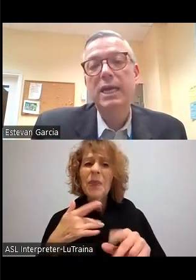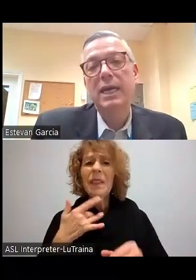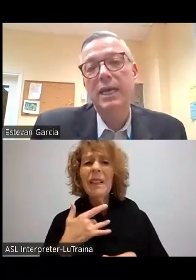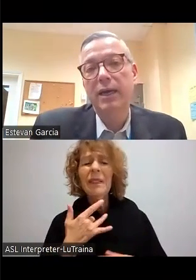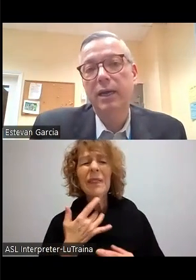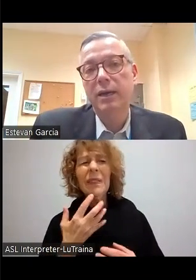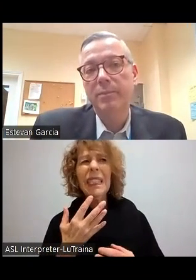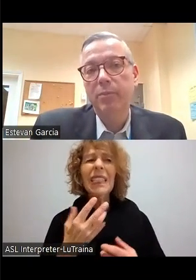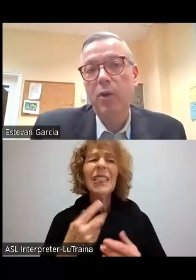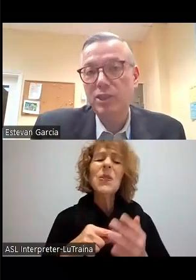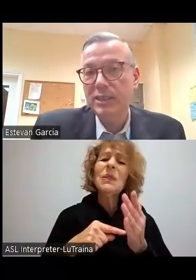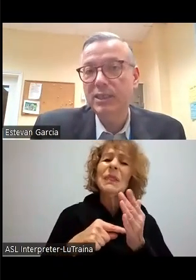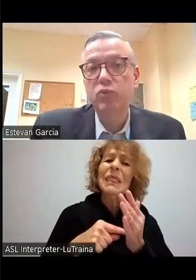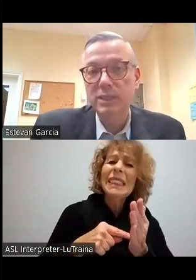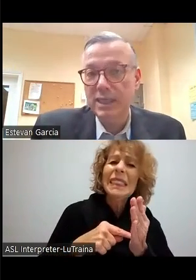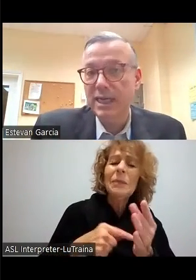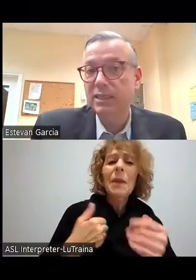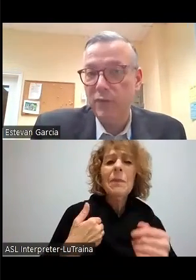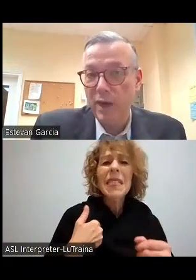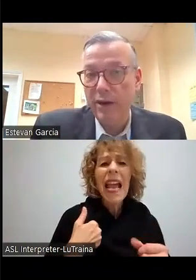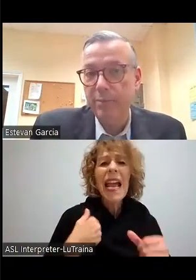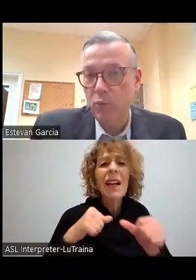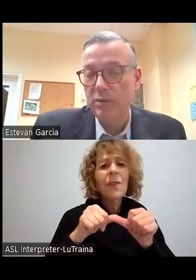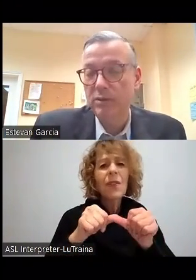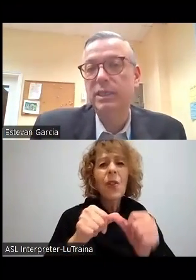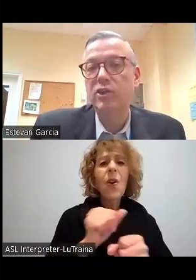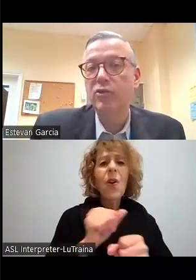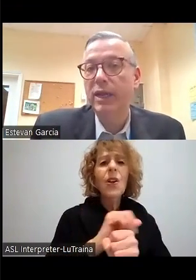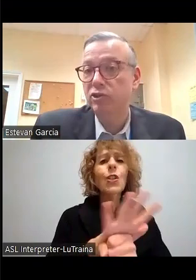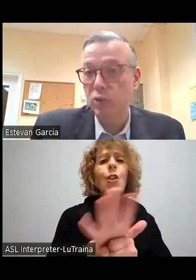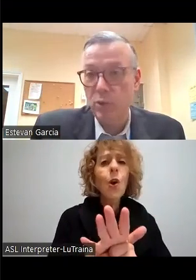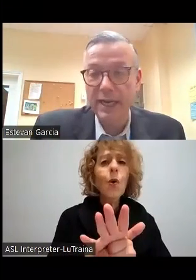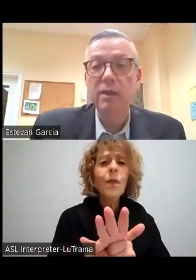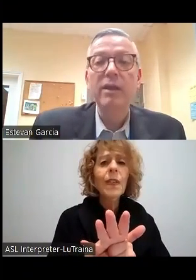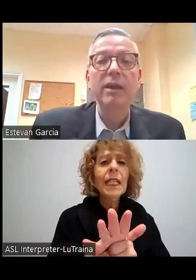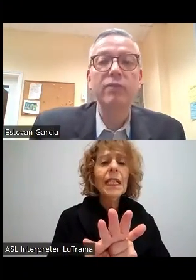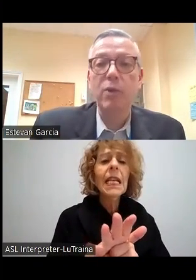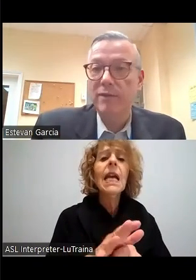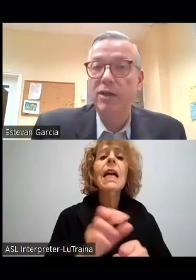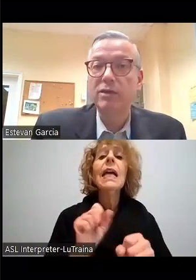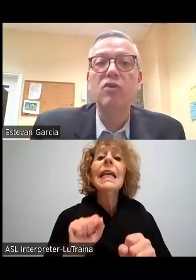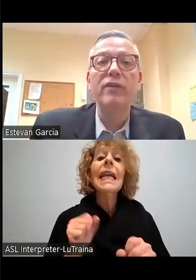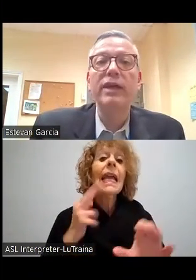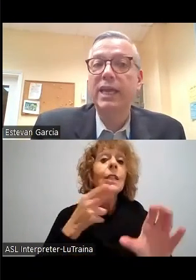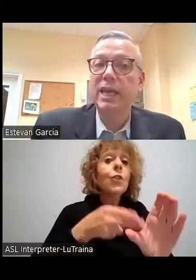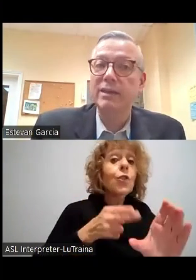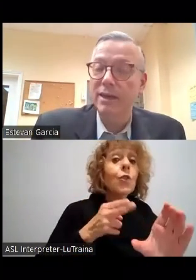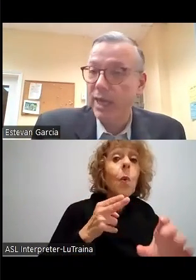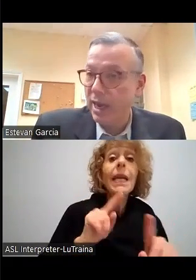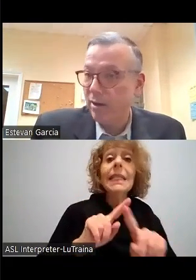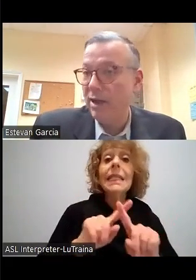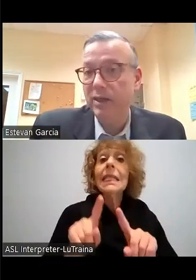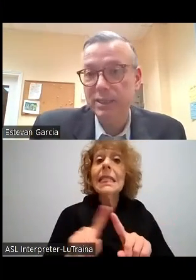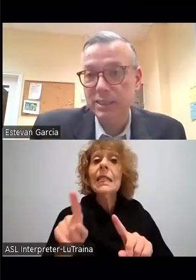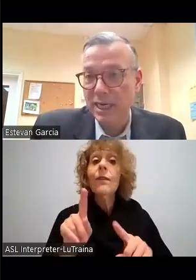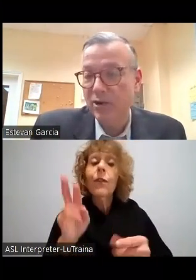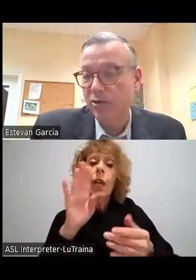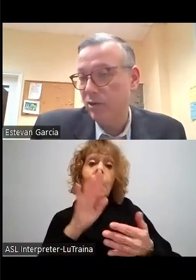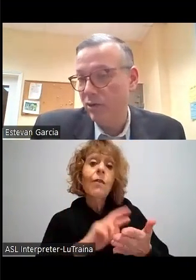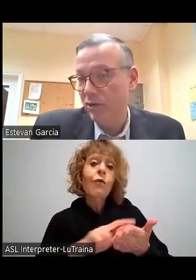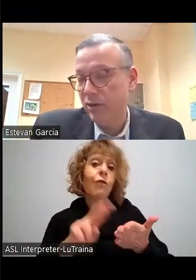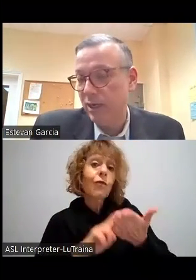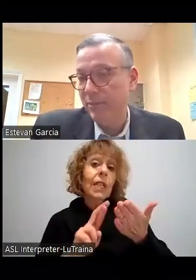Recover project study is very important, and you can join if you have long COVID and get care, and they'll